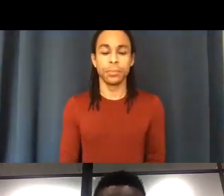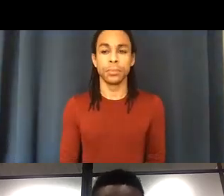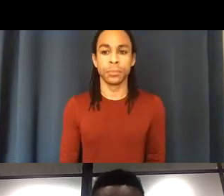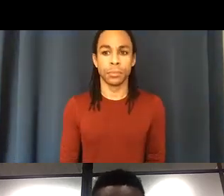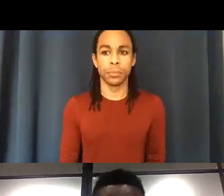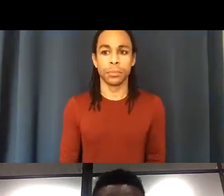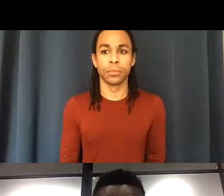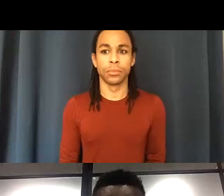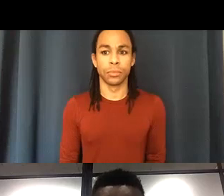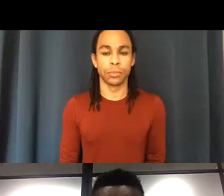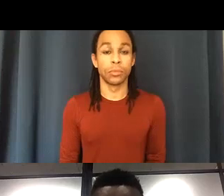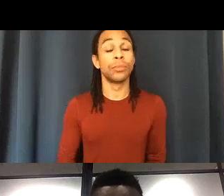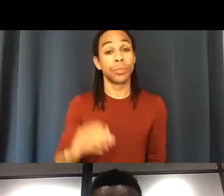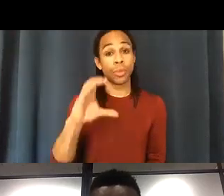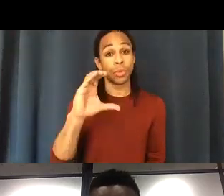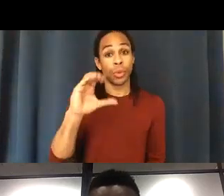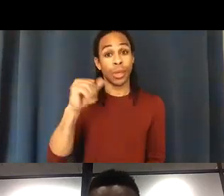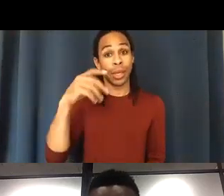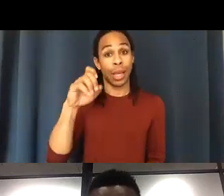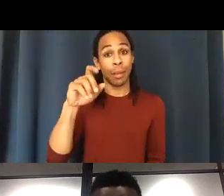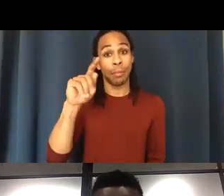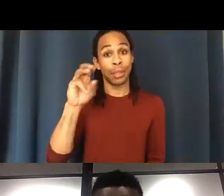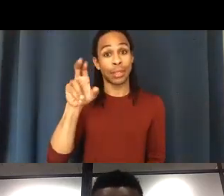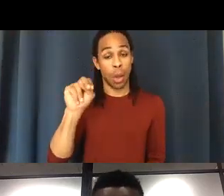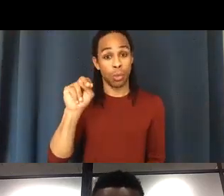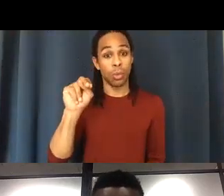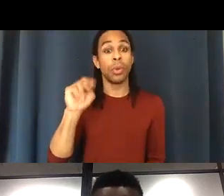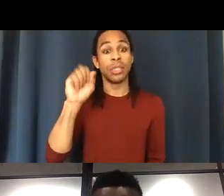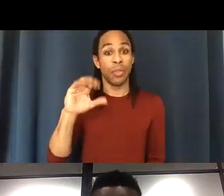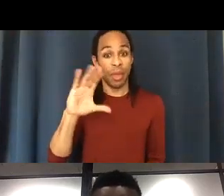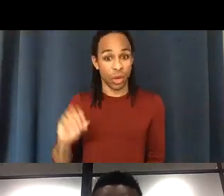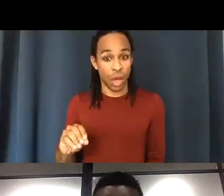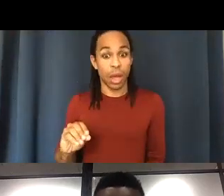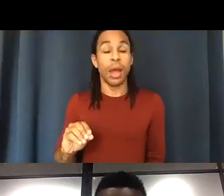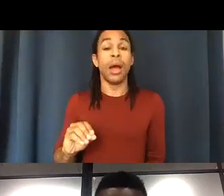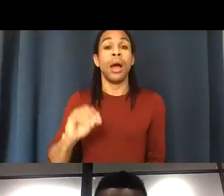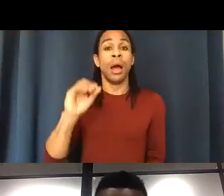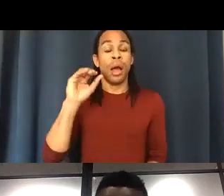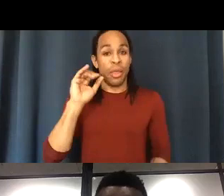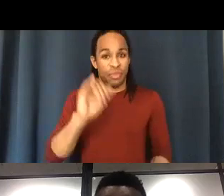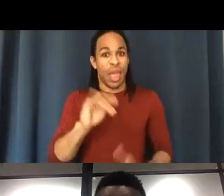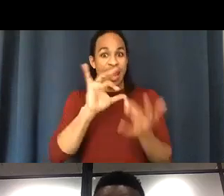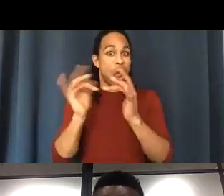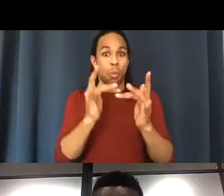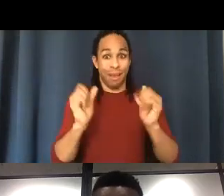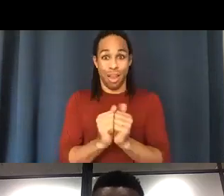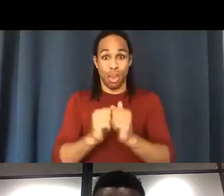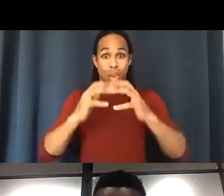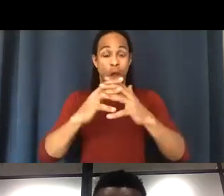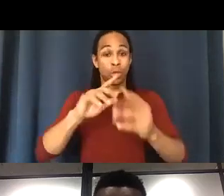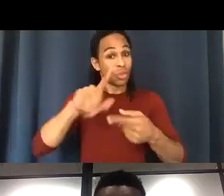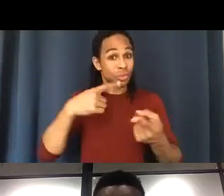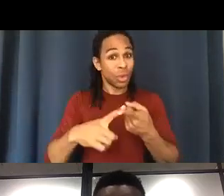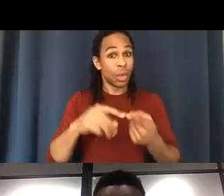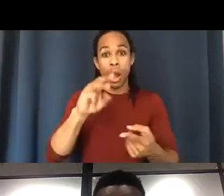So Cape Town Together is a network that was launched in March 2020 as